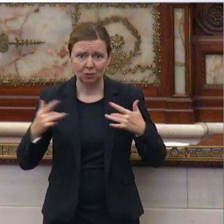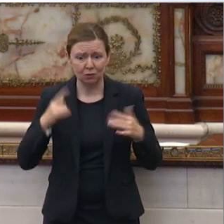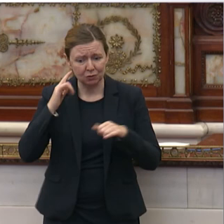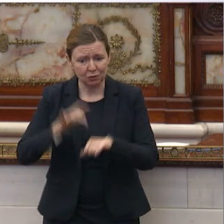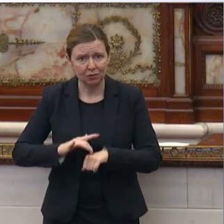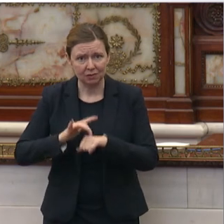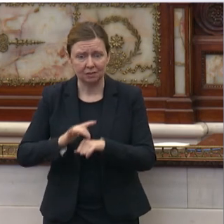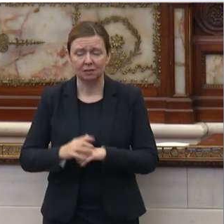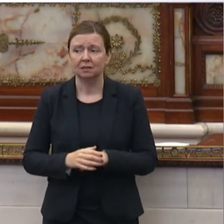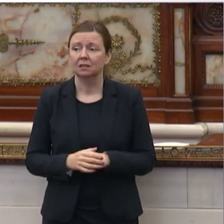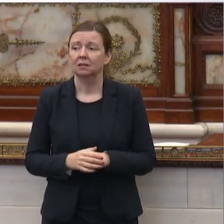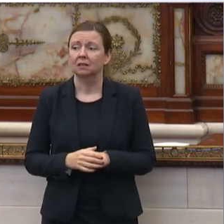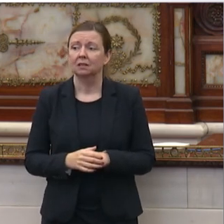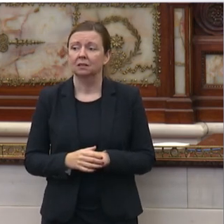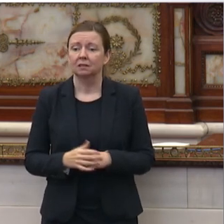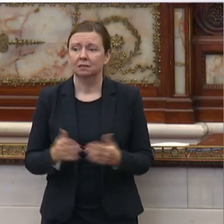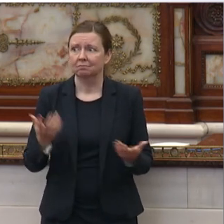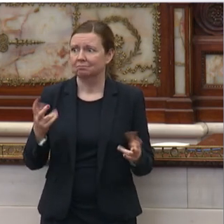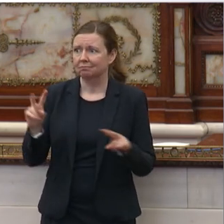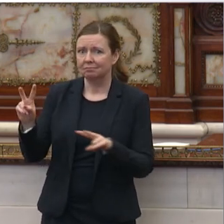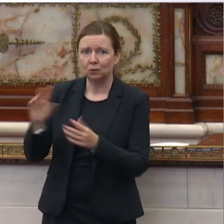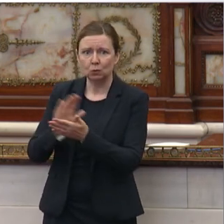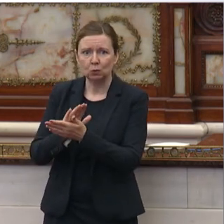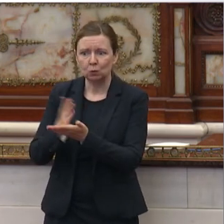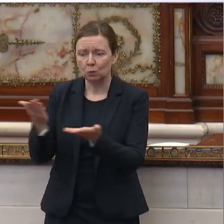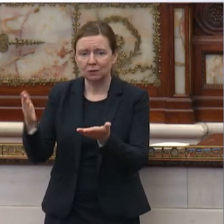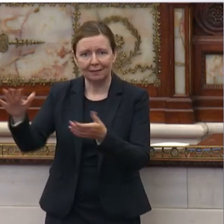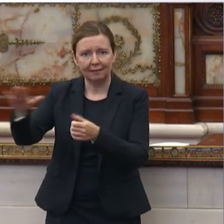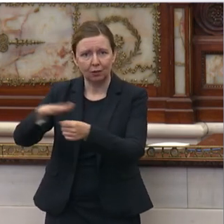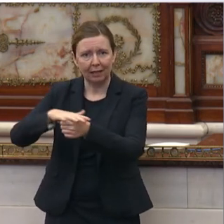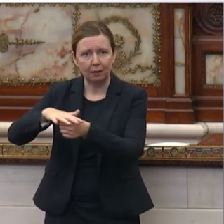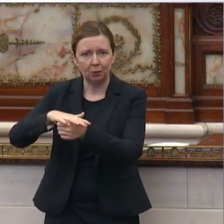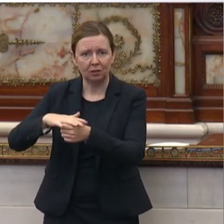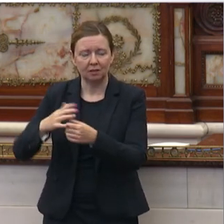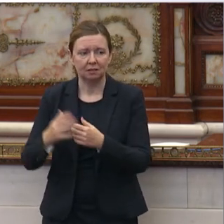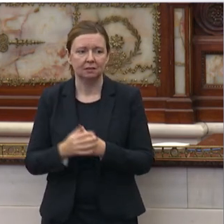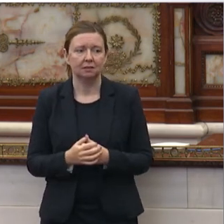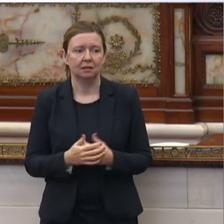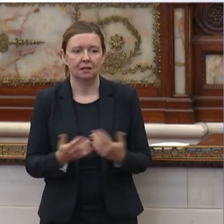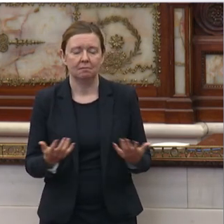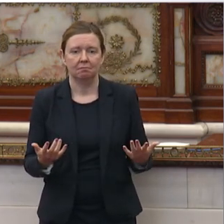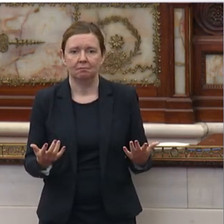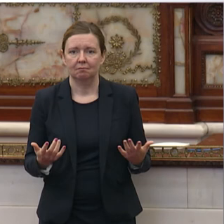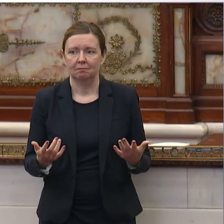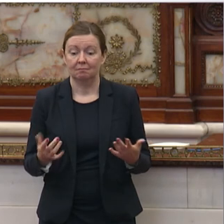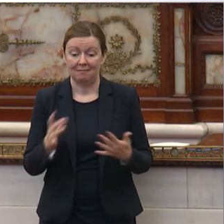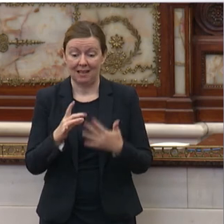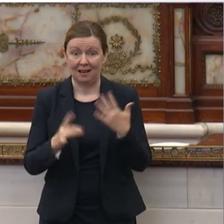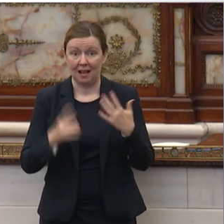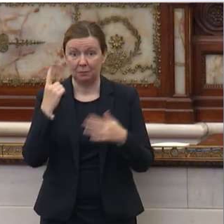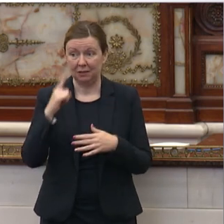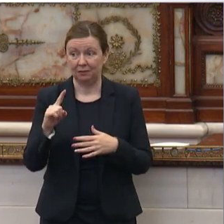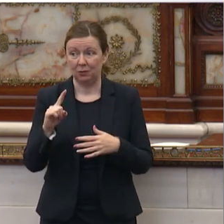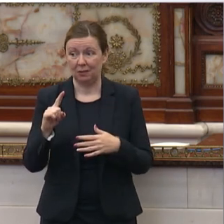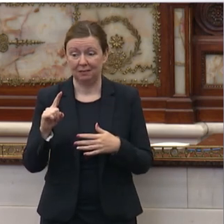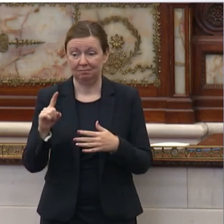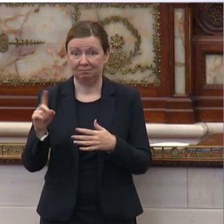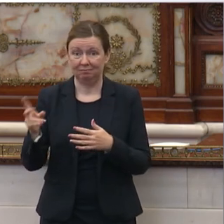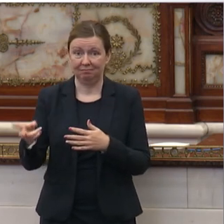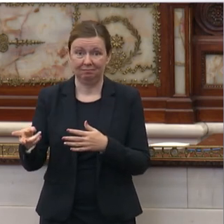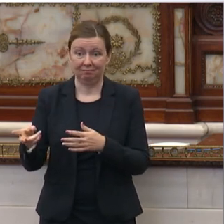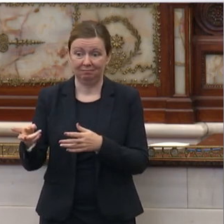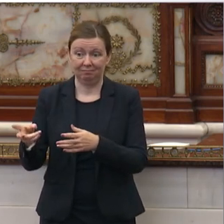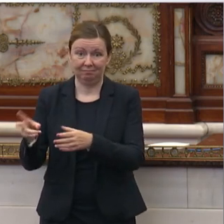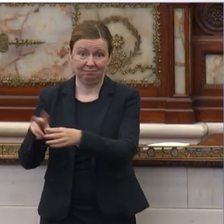They are just looking at the schools in their neighborhoods and opting for any way to get out of